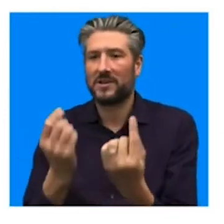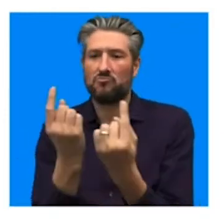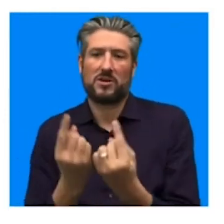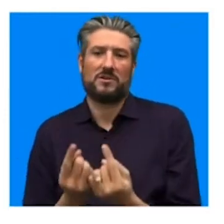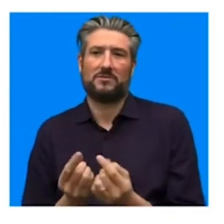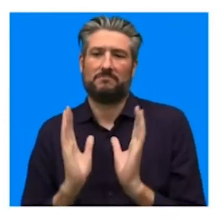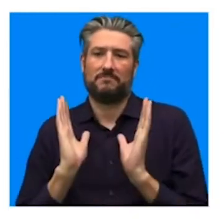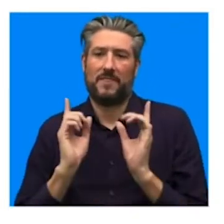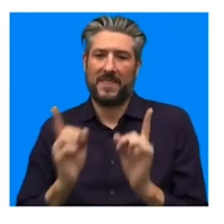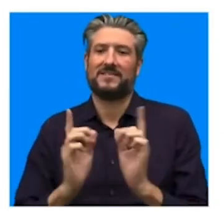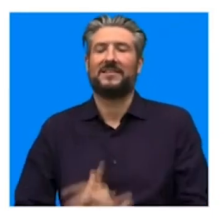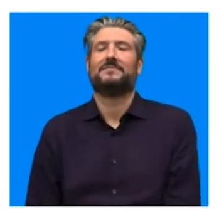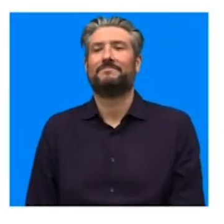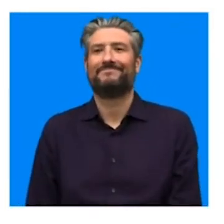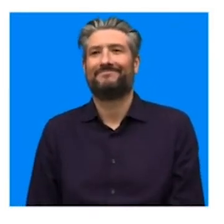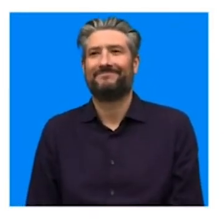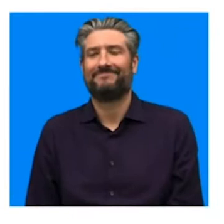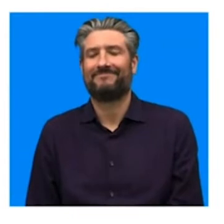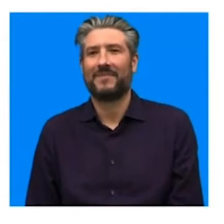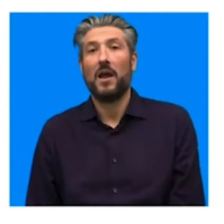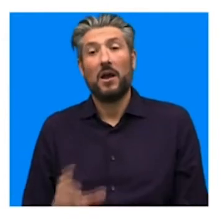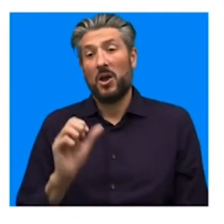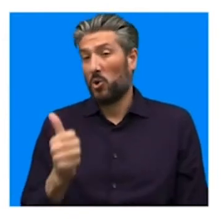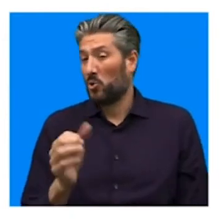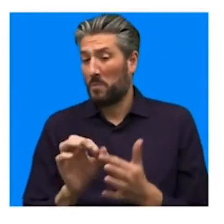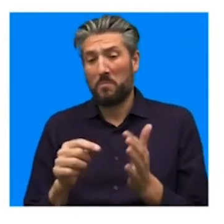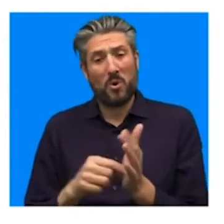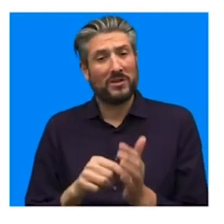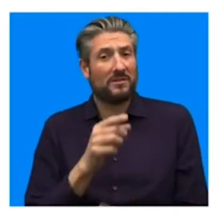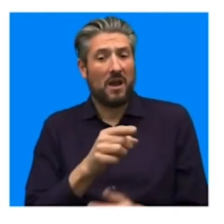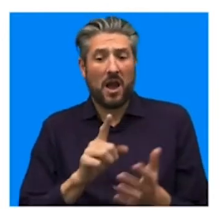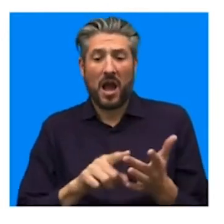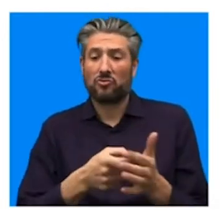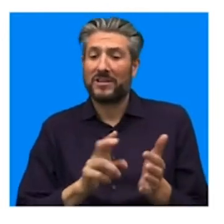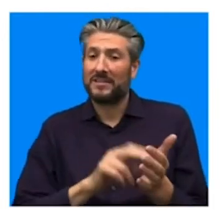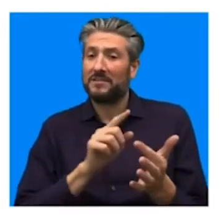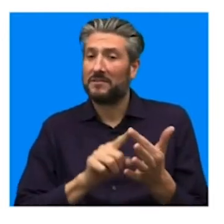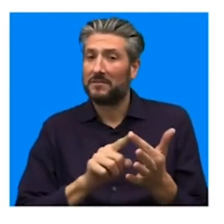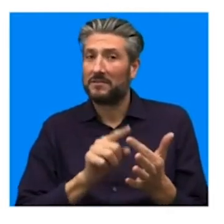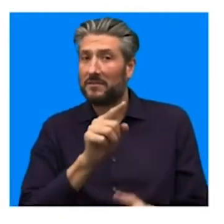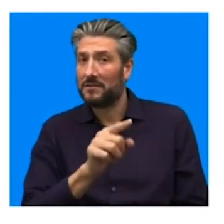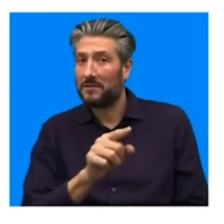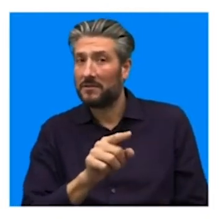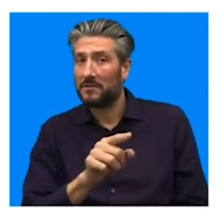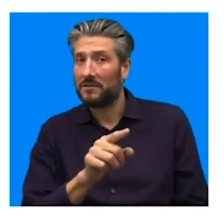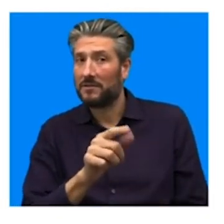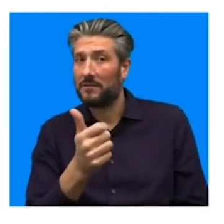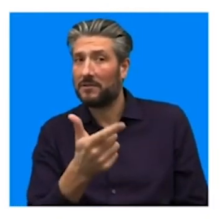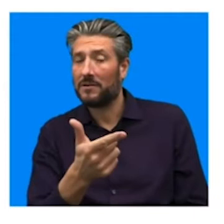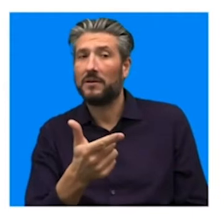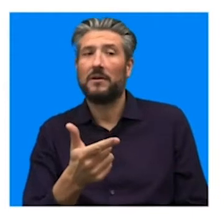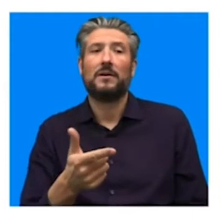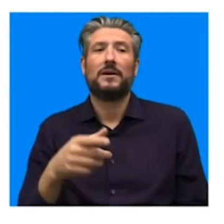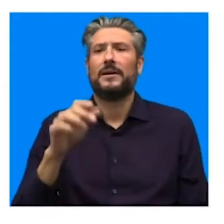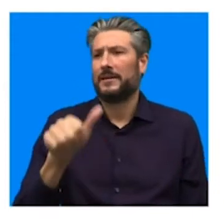Yeah, good point. Irene. And then Chris. I'm seeing some comments come in. Okay, great. So as you